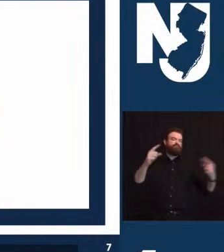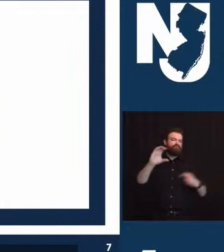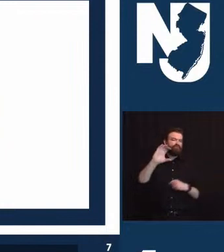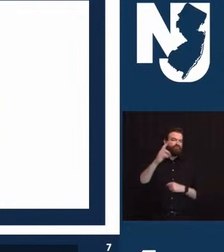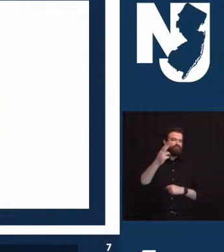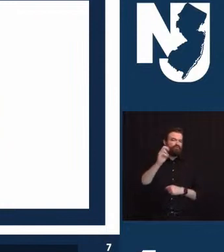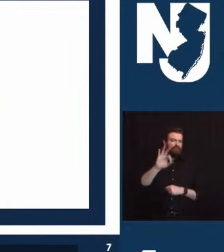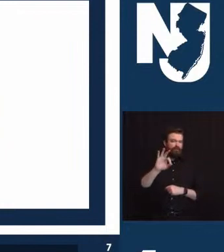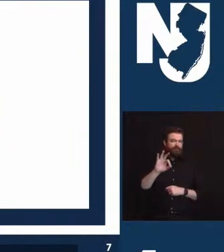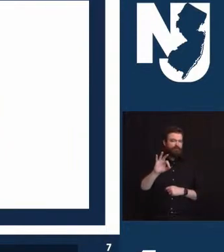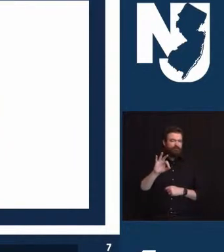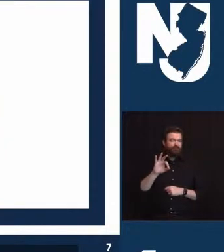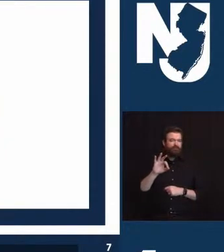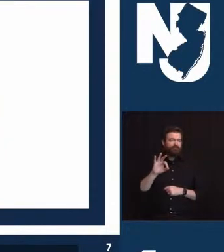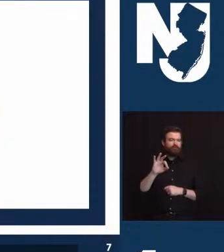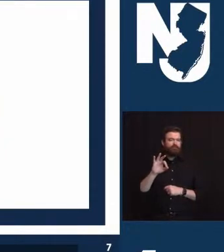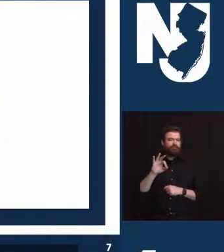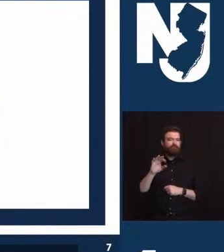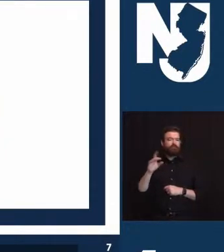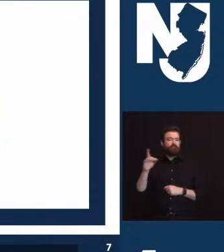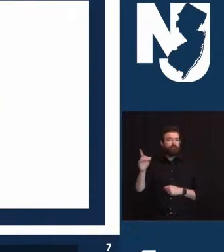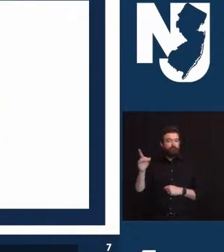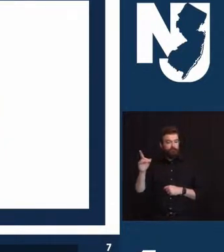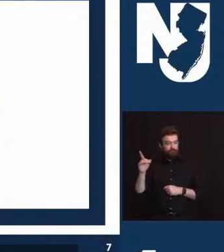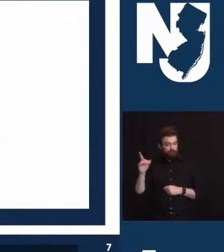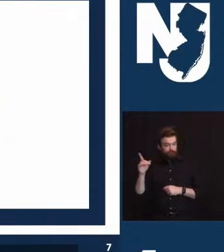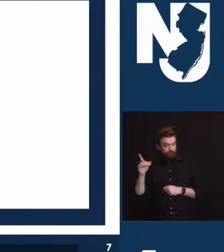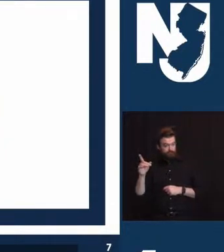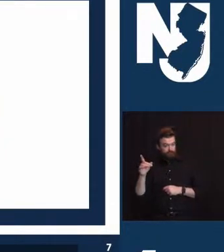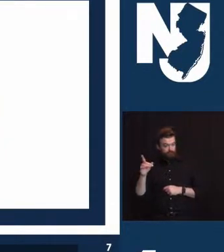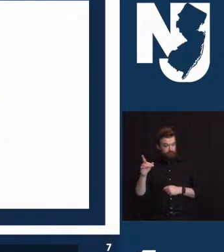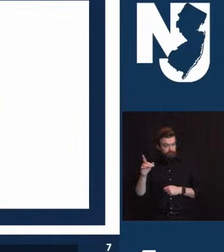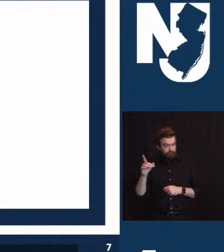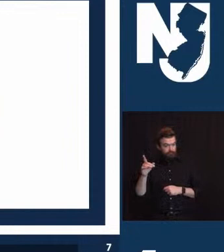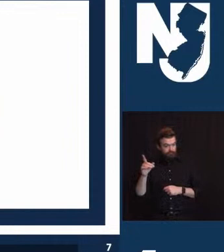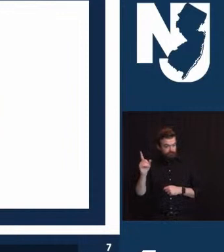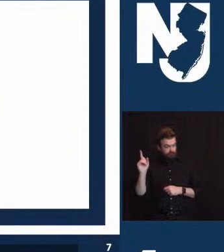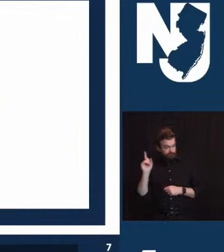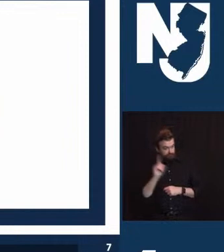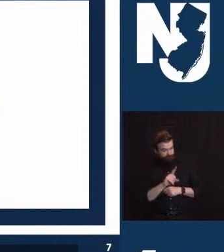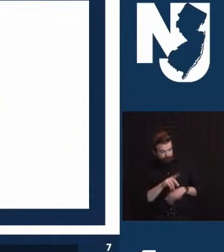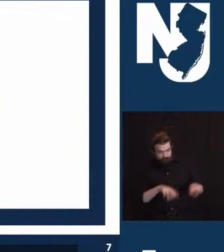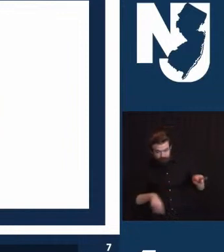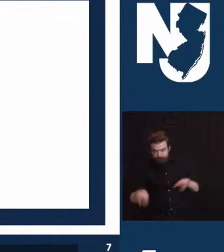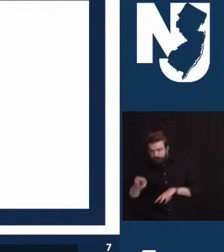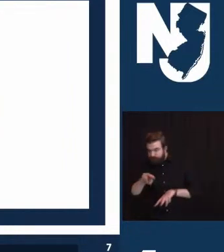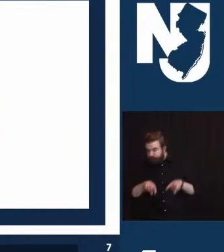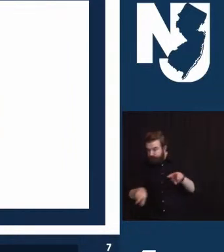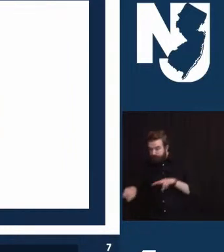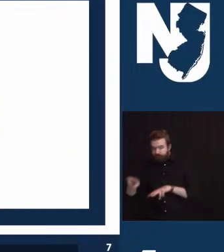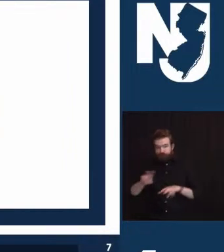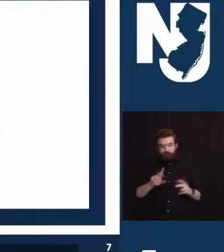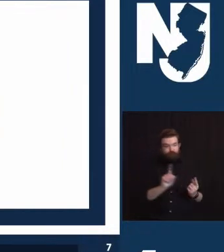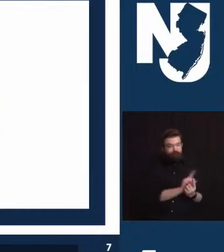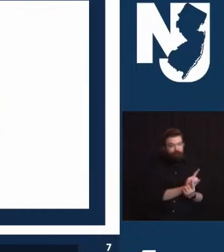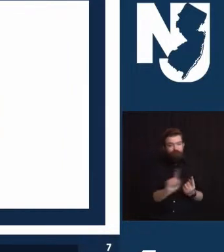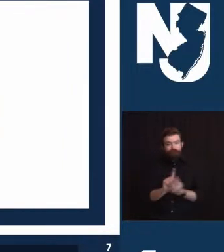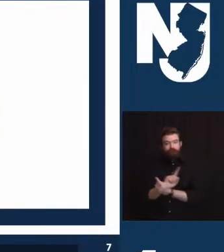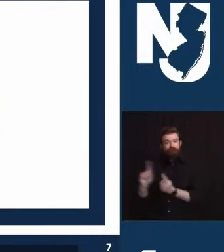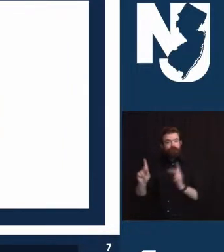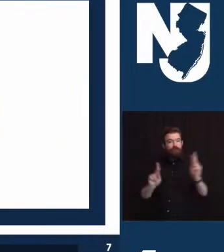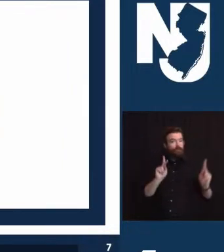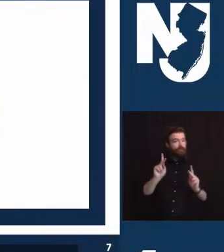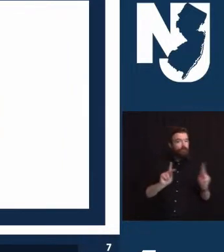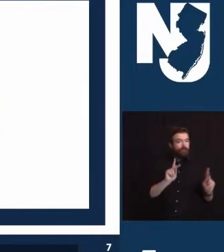say. We hope everyone here is, but we don't know. So we're asking you to wear the masks, wear masks as a measure